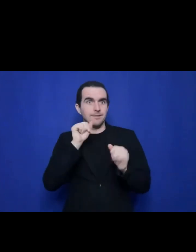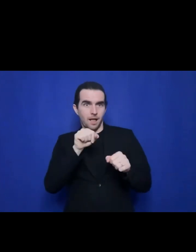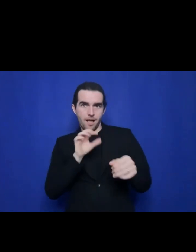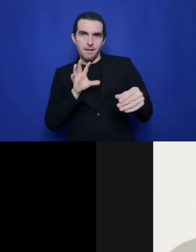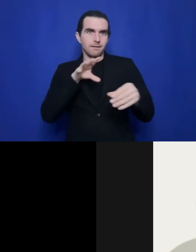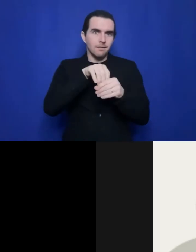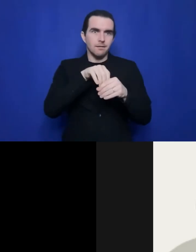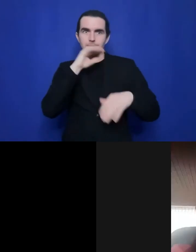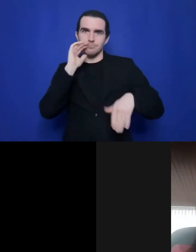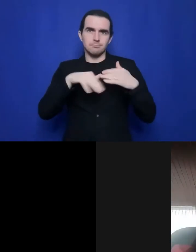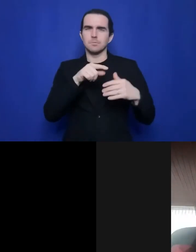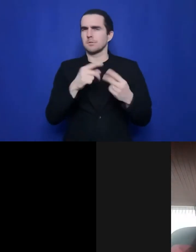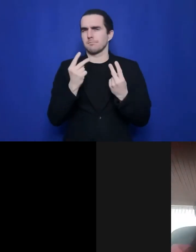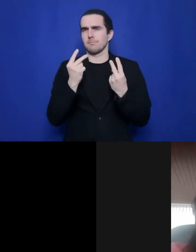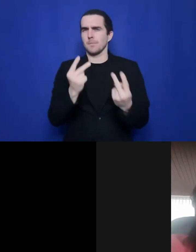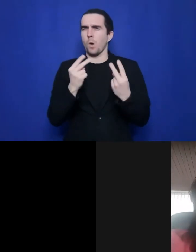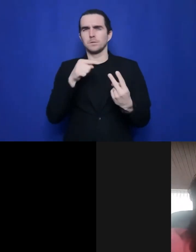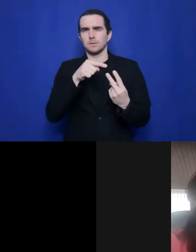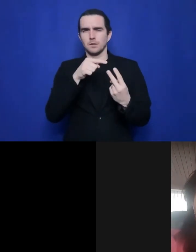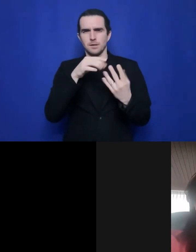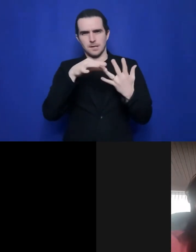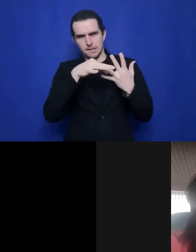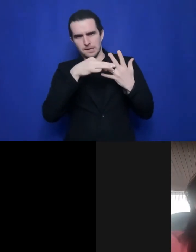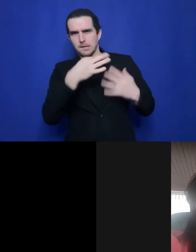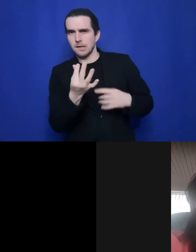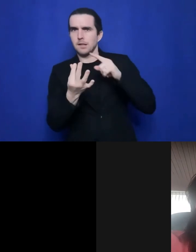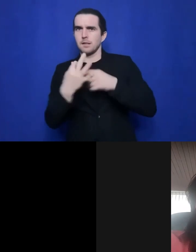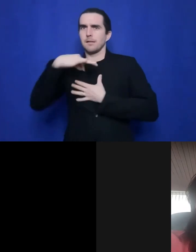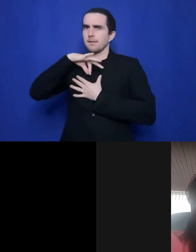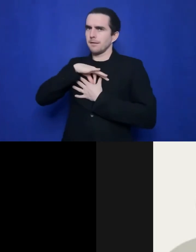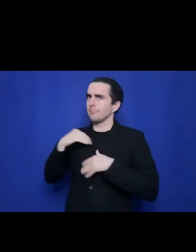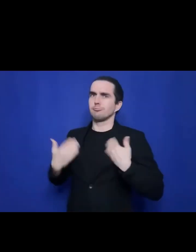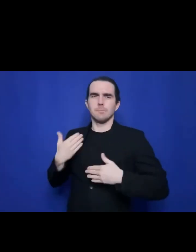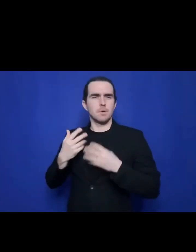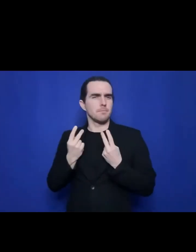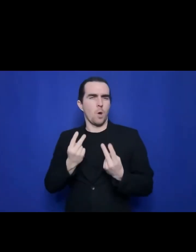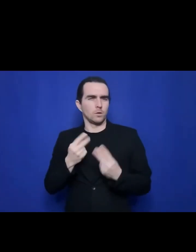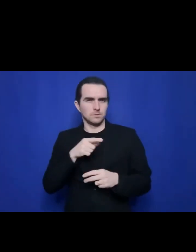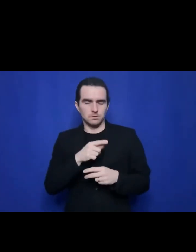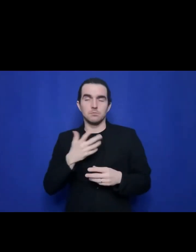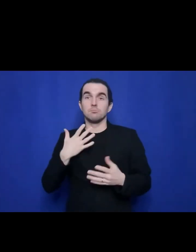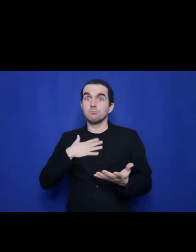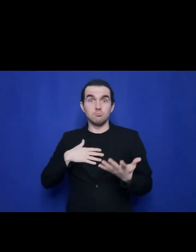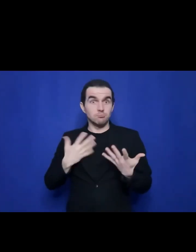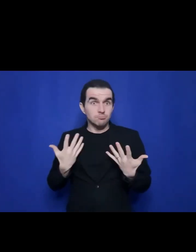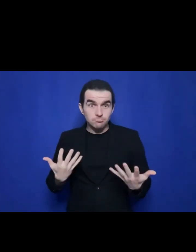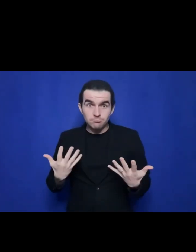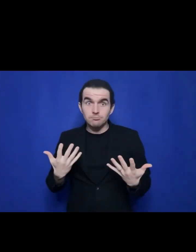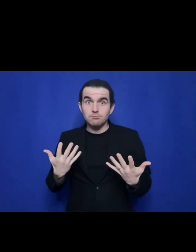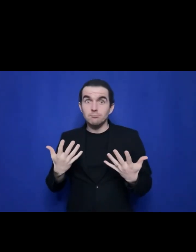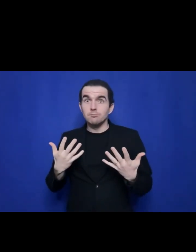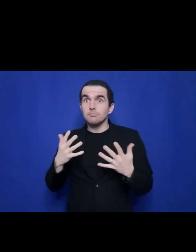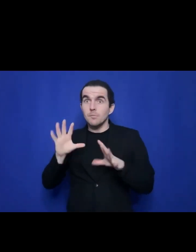I would like to mention some of the thoughts shared by our colleagues. First of all,